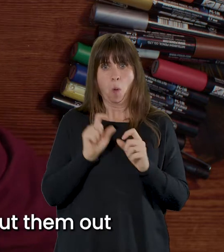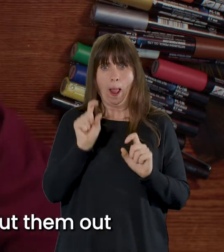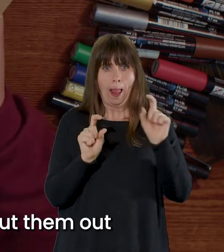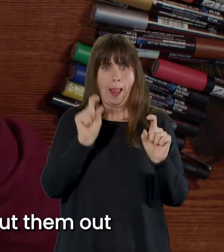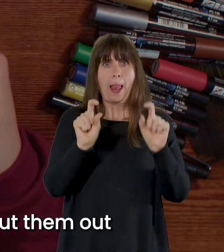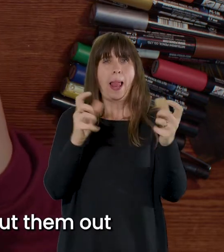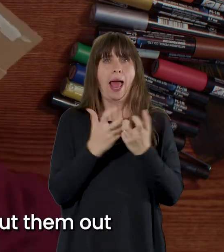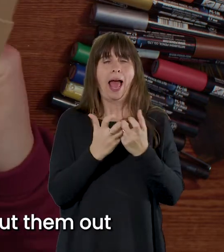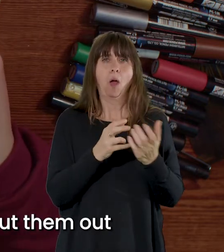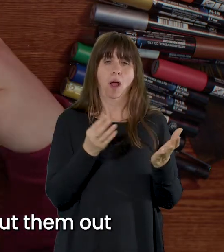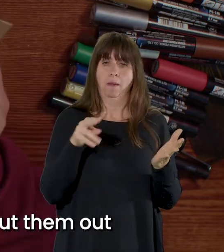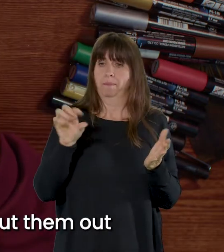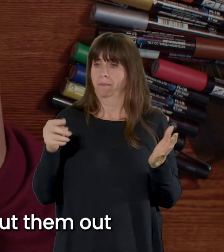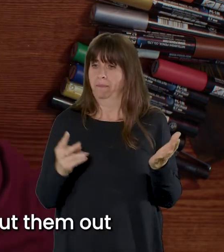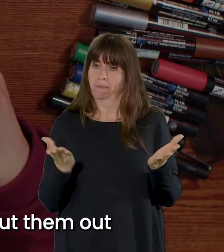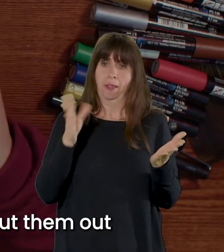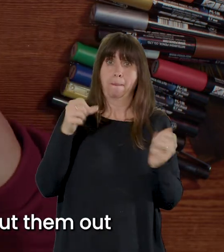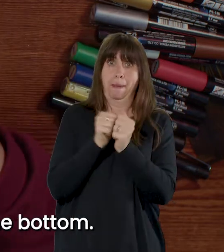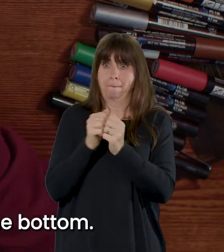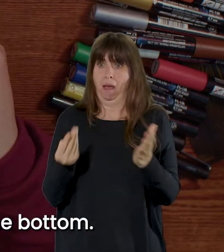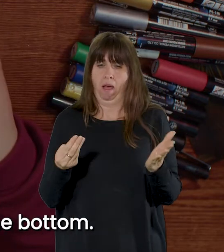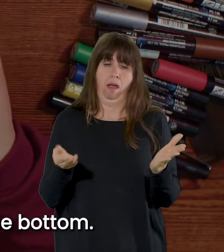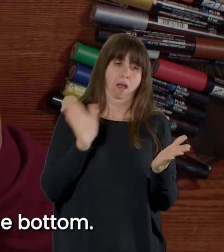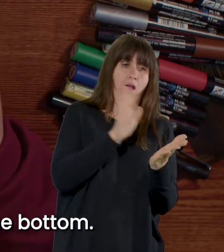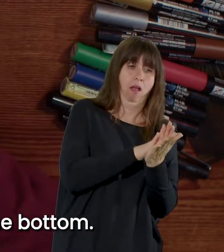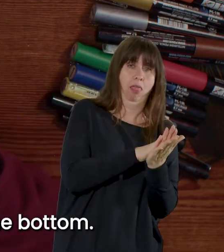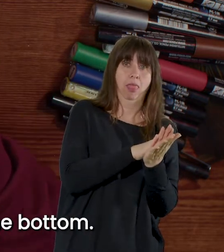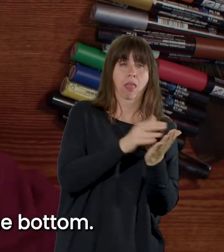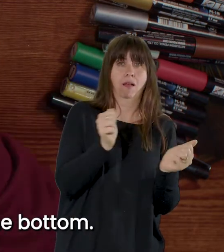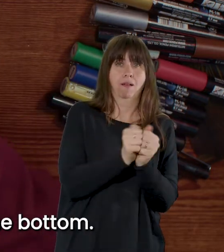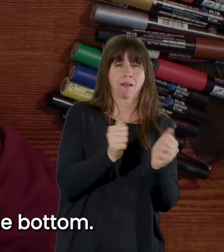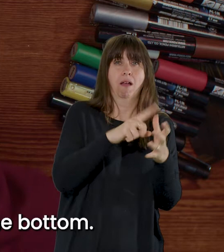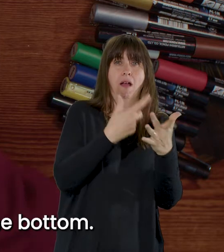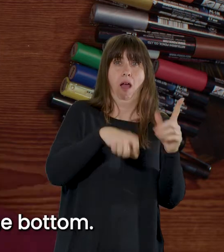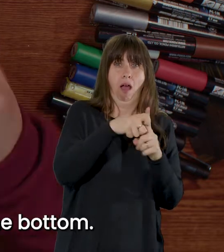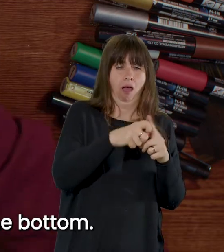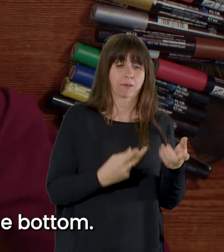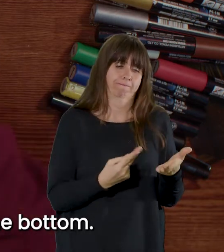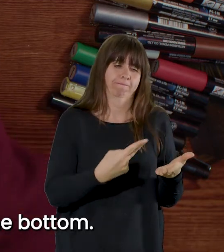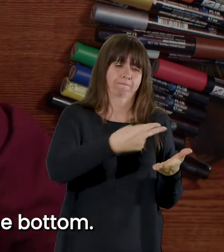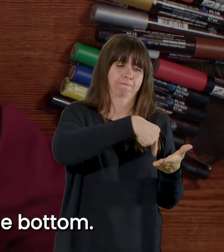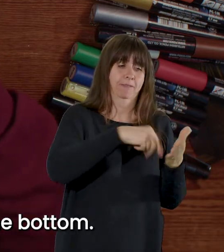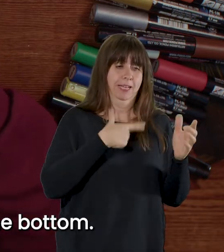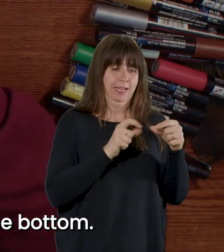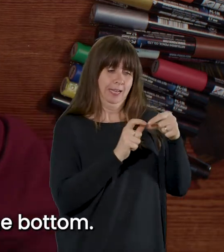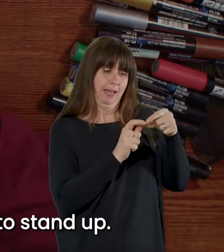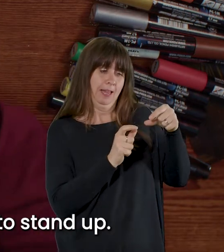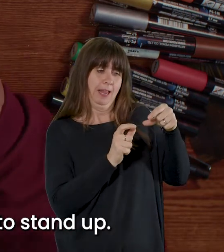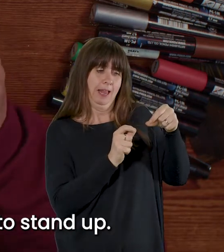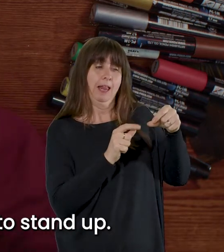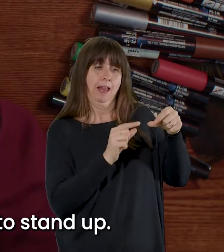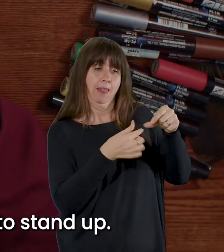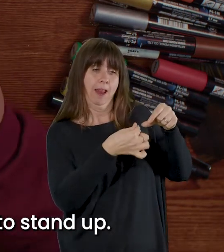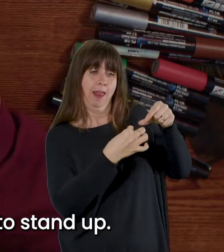Glue your objects onto some card and then cut them out, leaving a small tab of excess cardboard at the bottom.